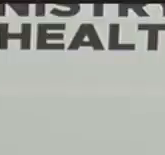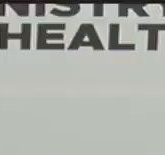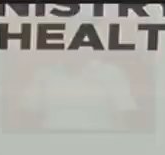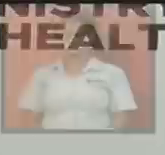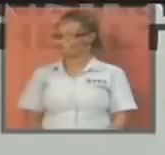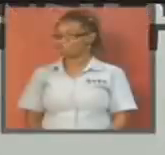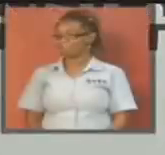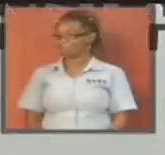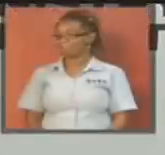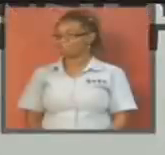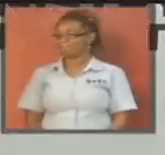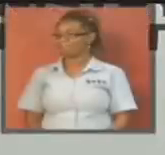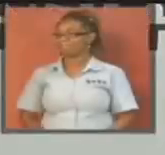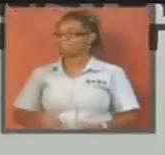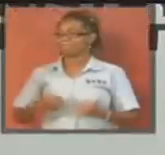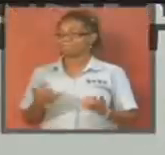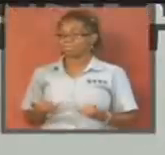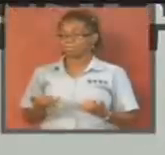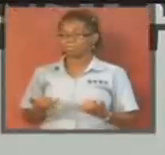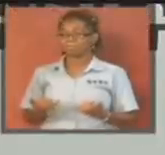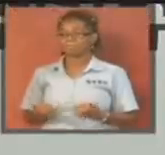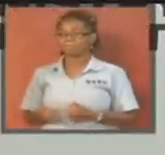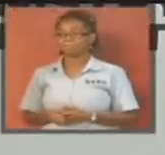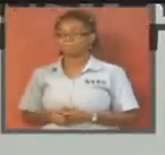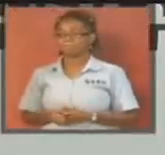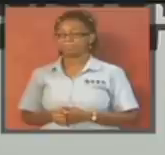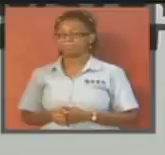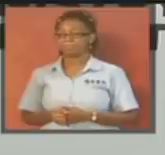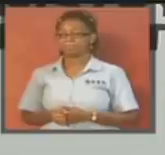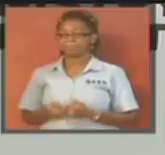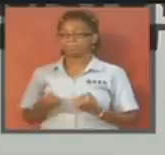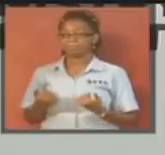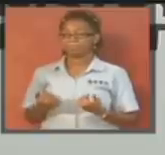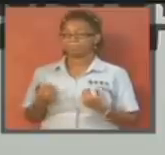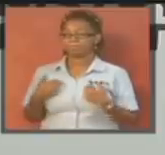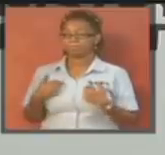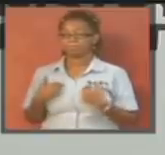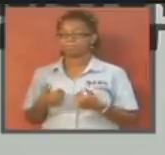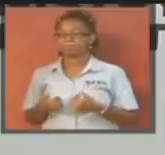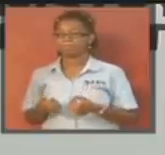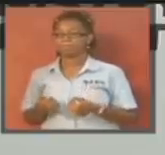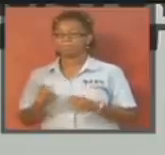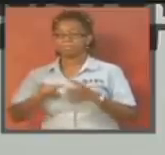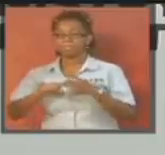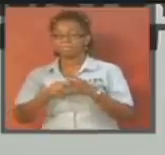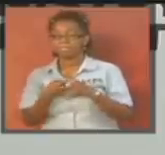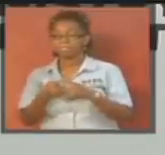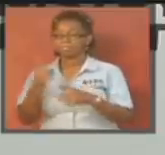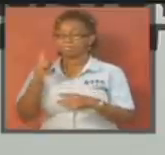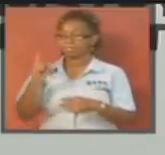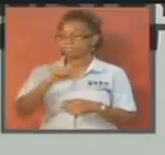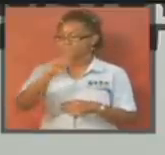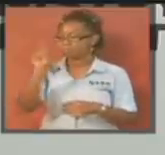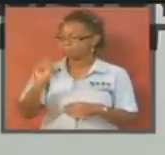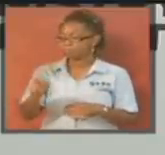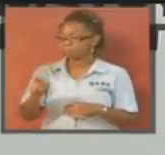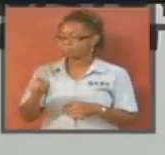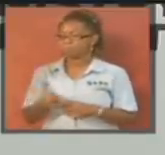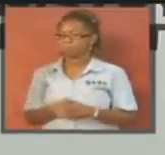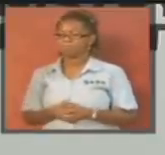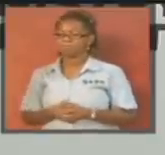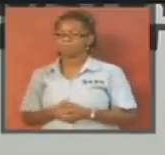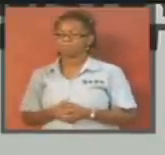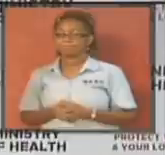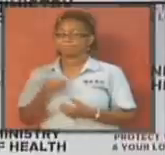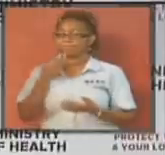media house be asked. We begin today with 98.1. And a very good morning